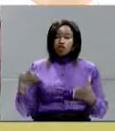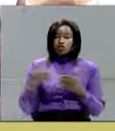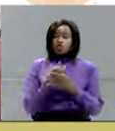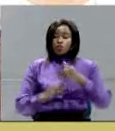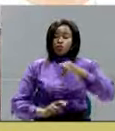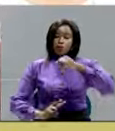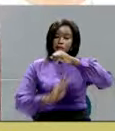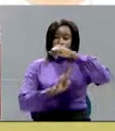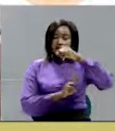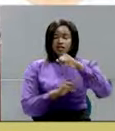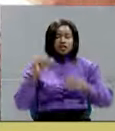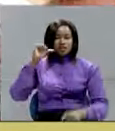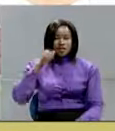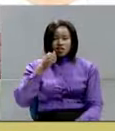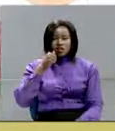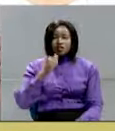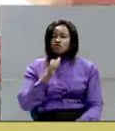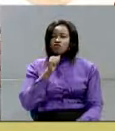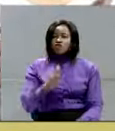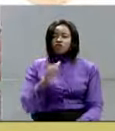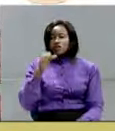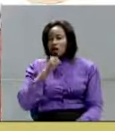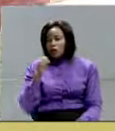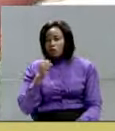nice. Unlike the old bridge, this one